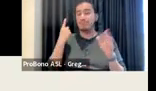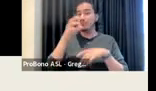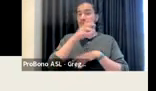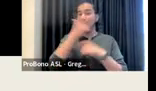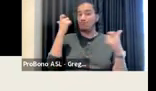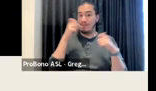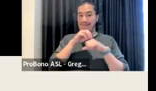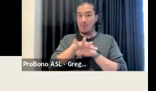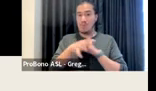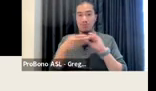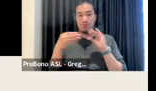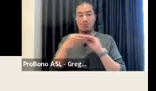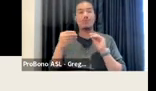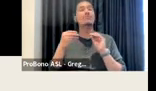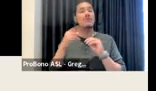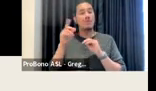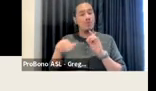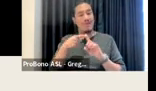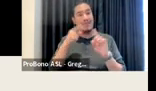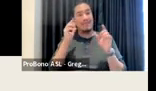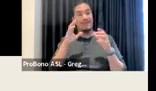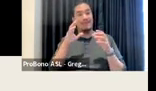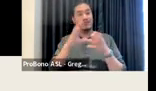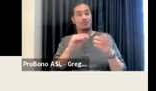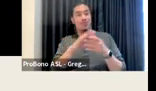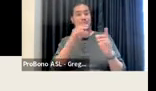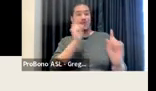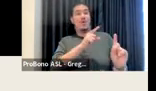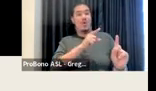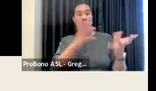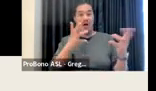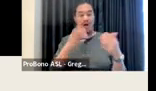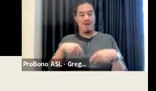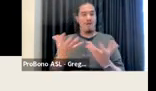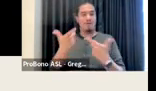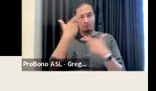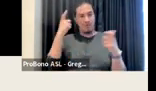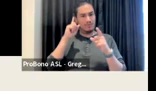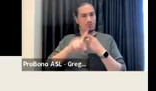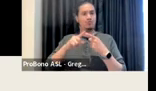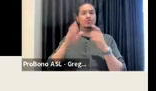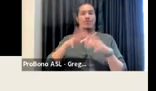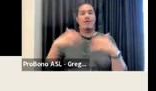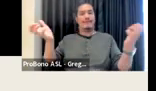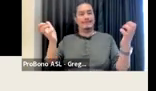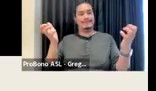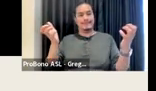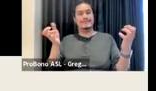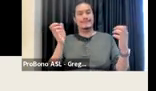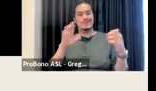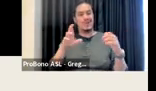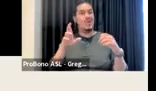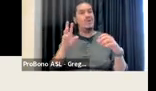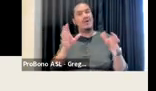storytelling is where the point of the story is to traumatize the audience or to incite a trauma. So it's not